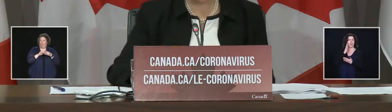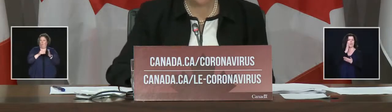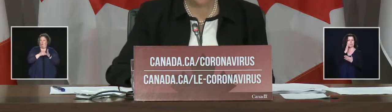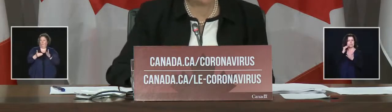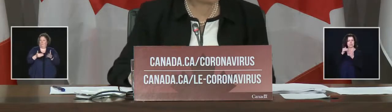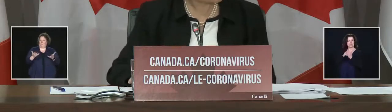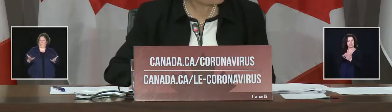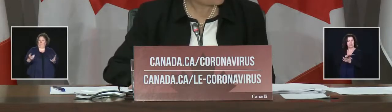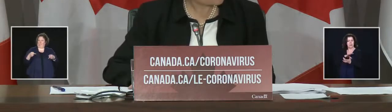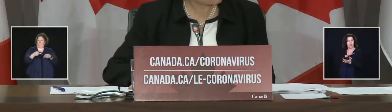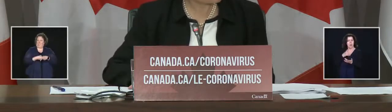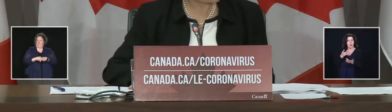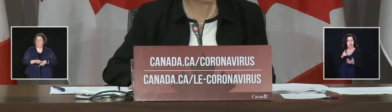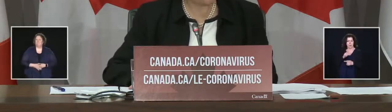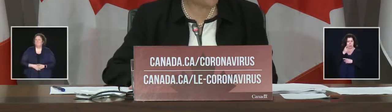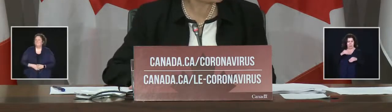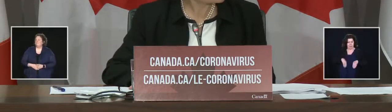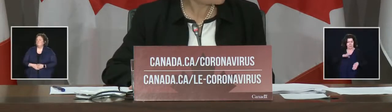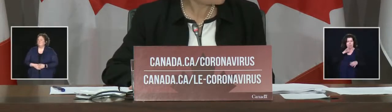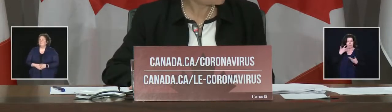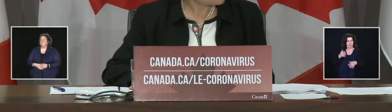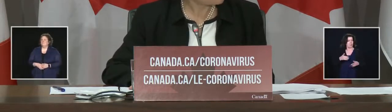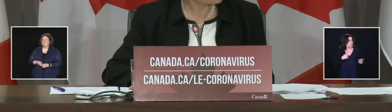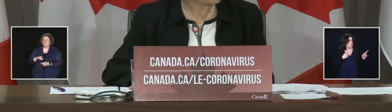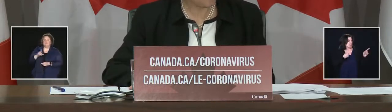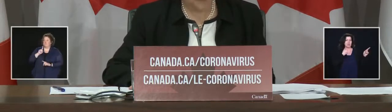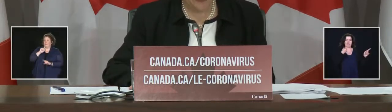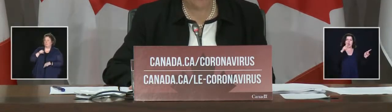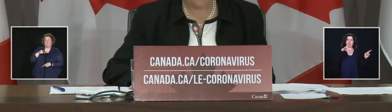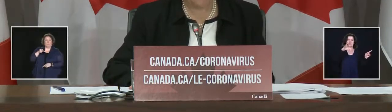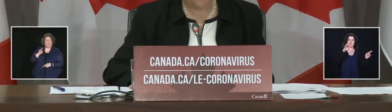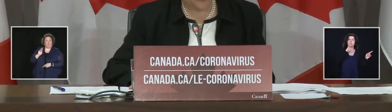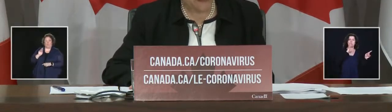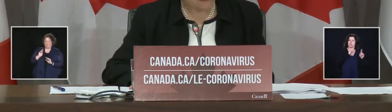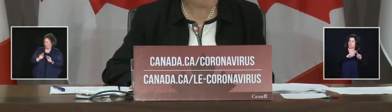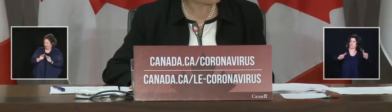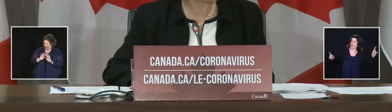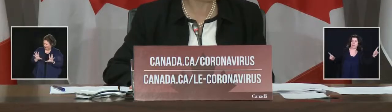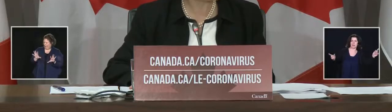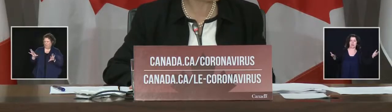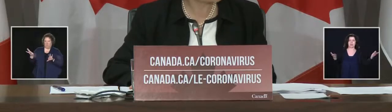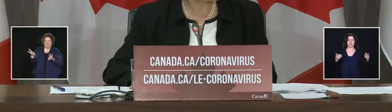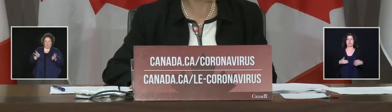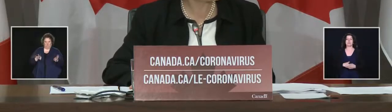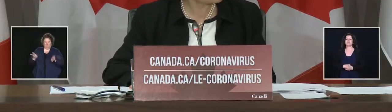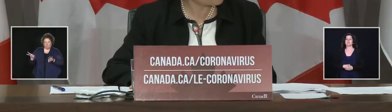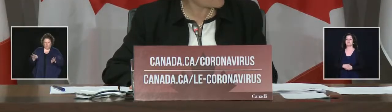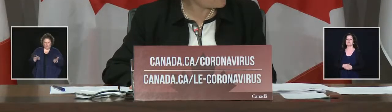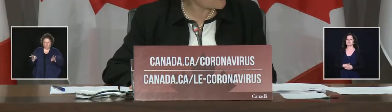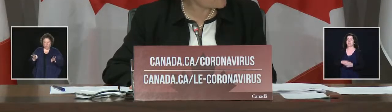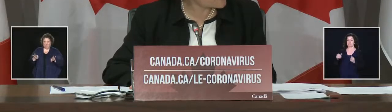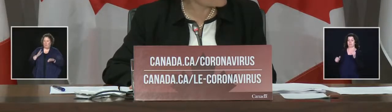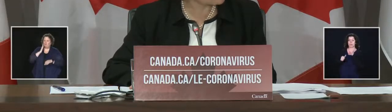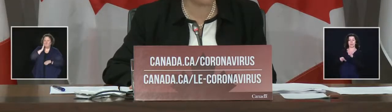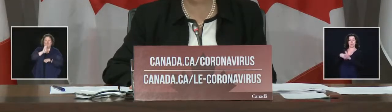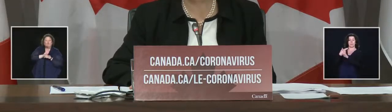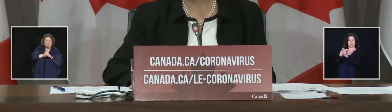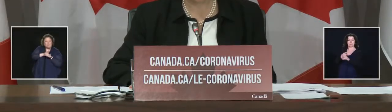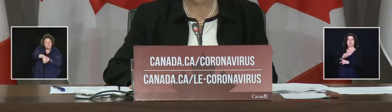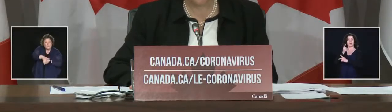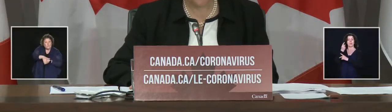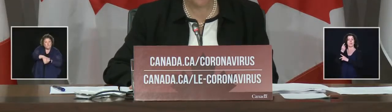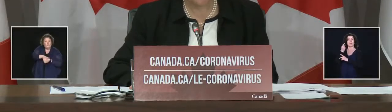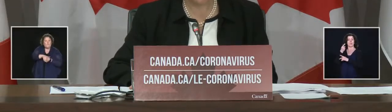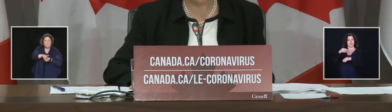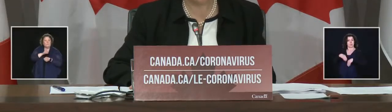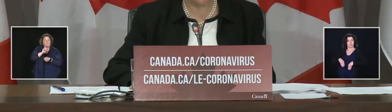The Prime Minister has spoken very clearly about racism, including anti-black